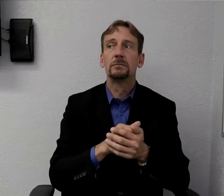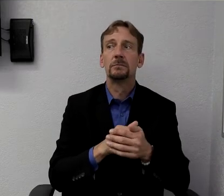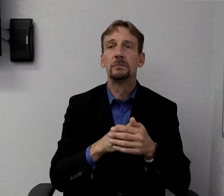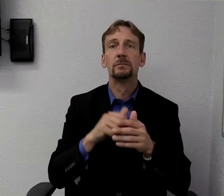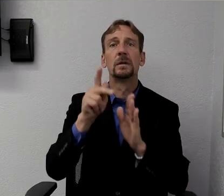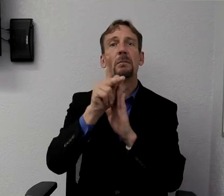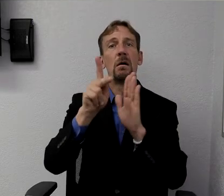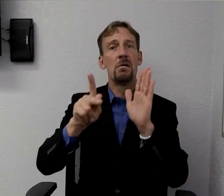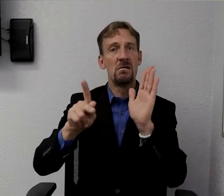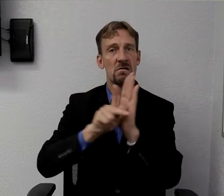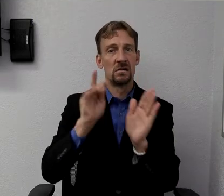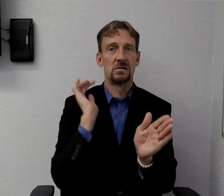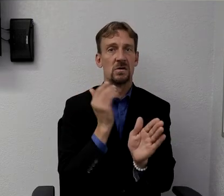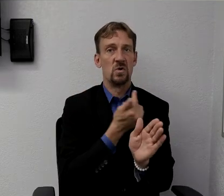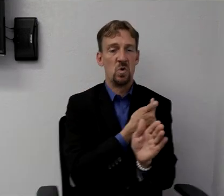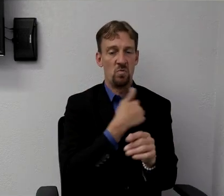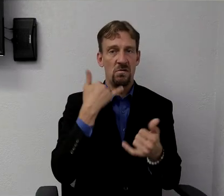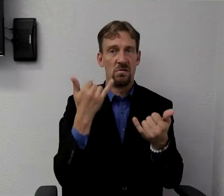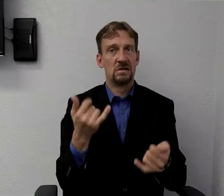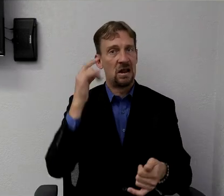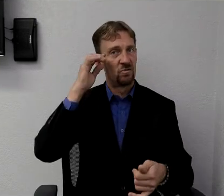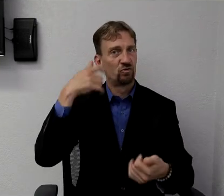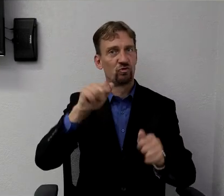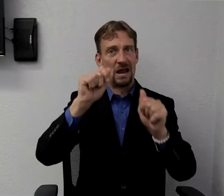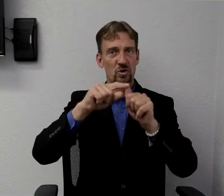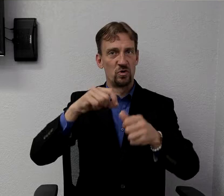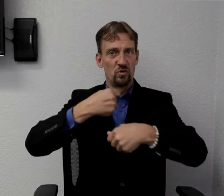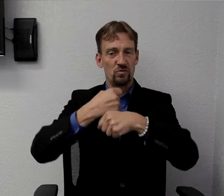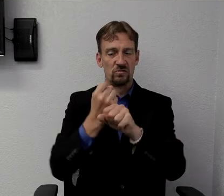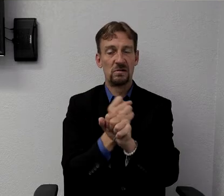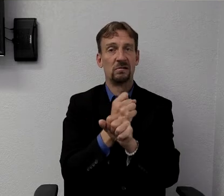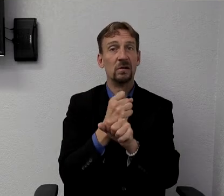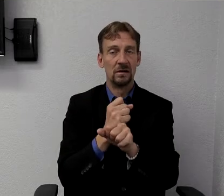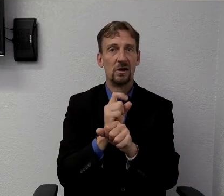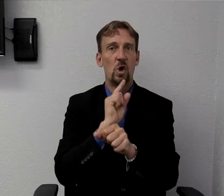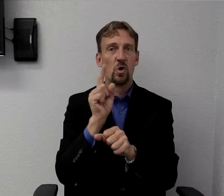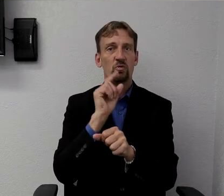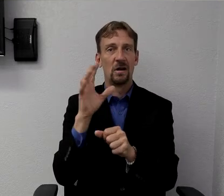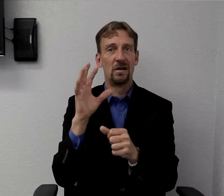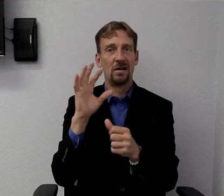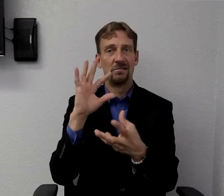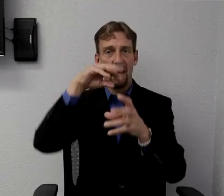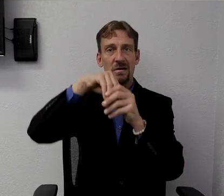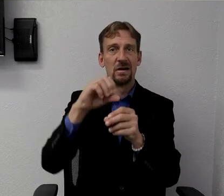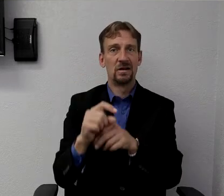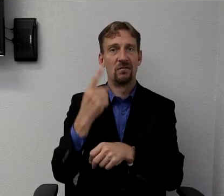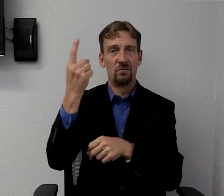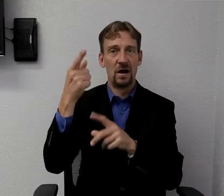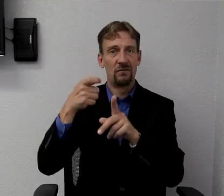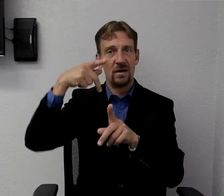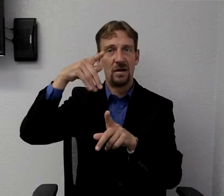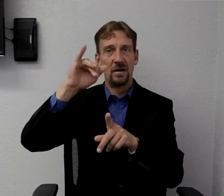are creating right now is a combination of one taken from the University of Pittsburgh in Pennsylvania and